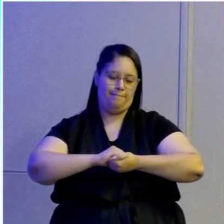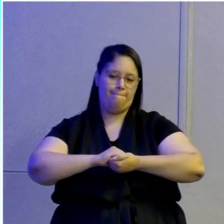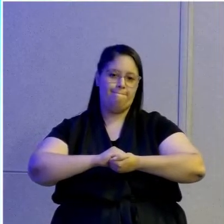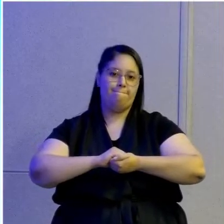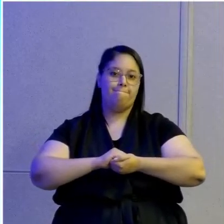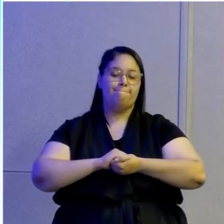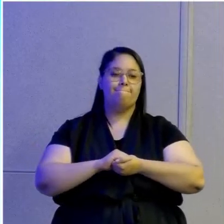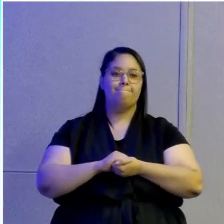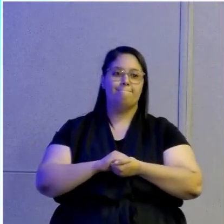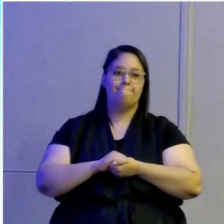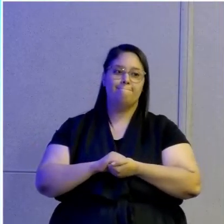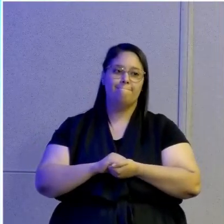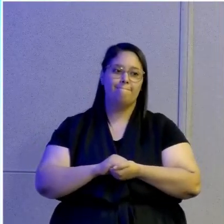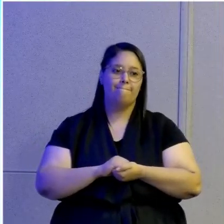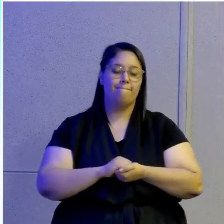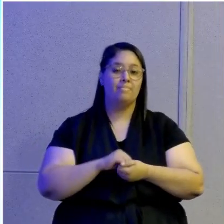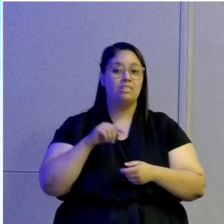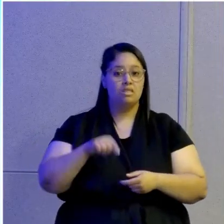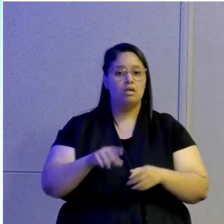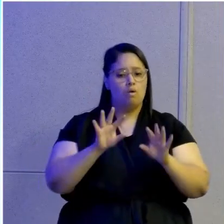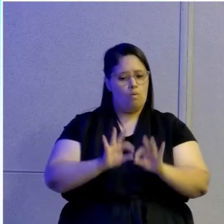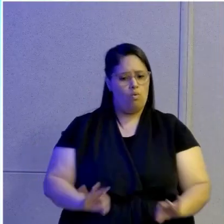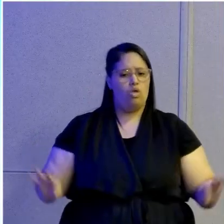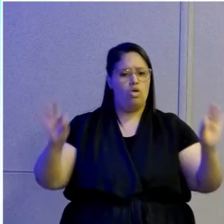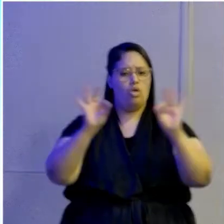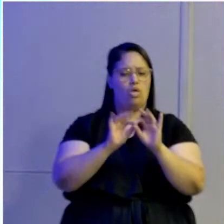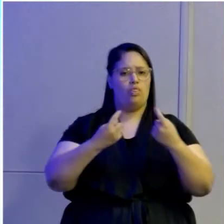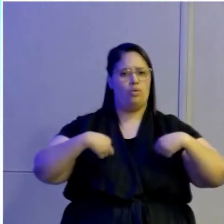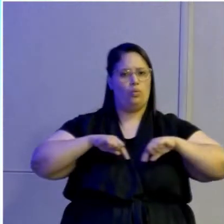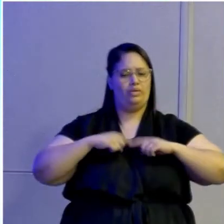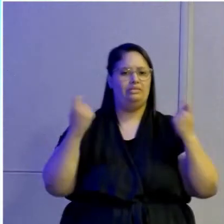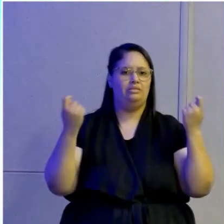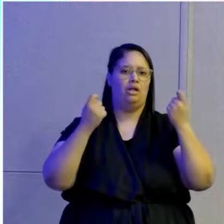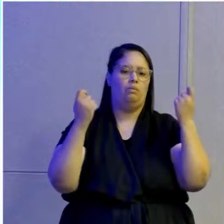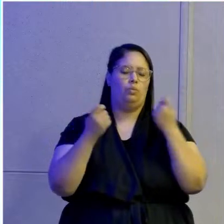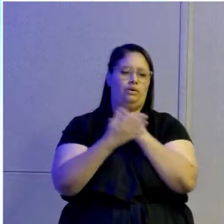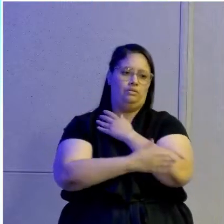there worthy a celebration for us as a country?